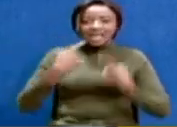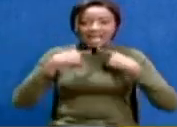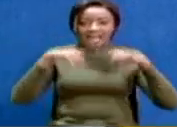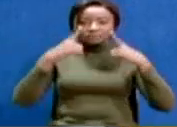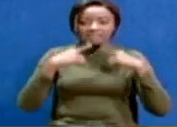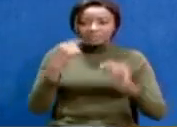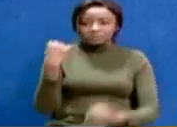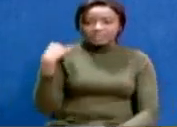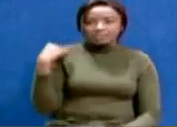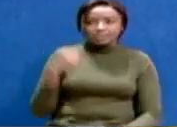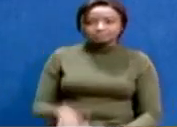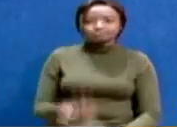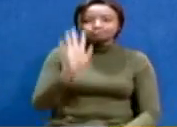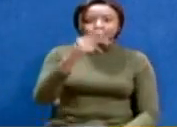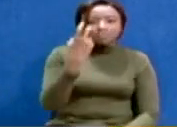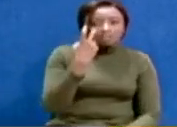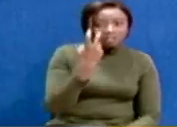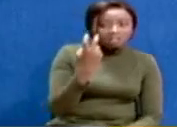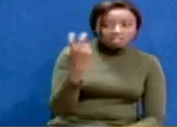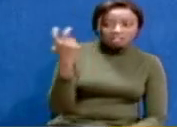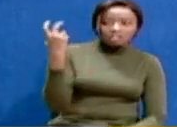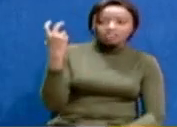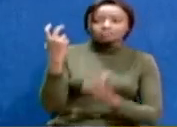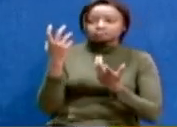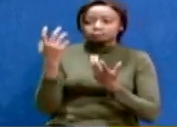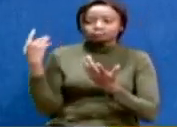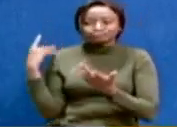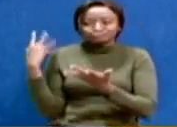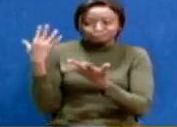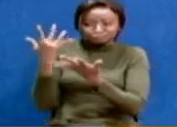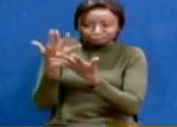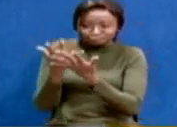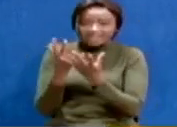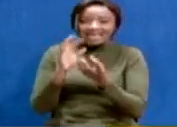Let's take a reflection on the data that we have gathered so far.